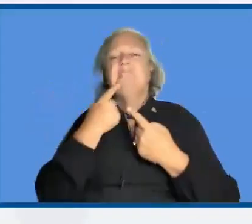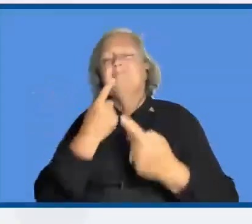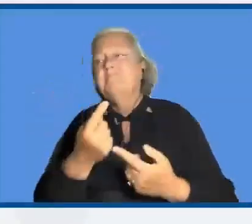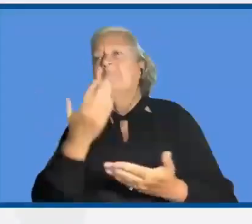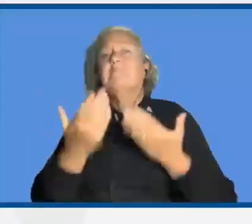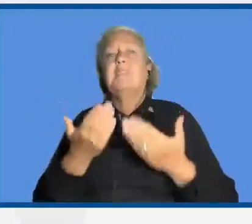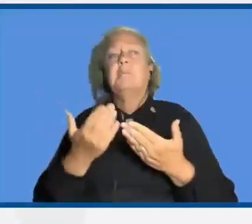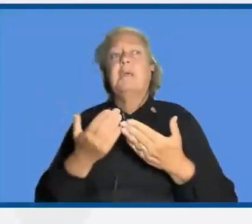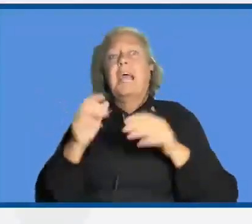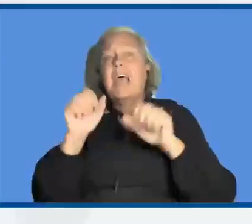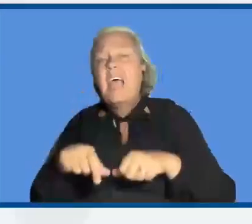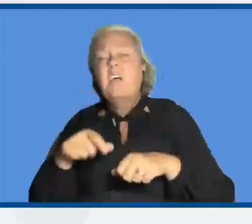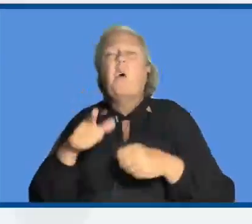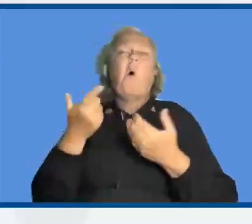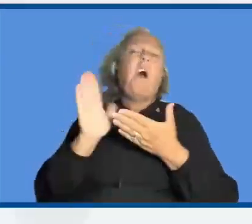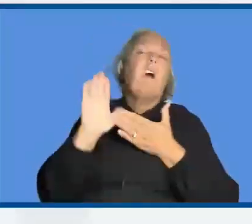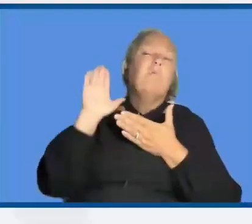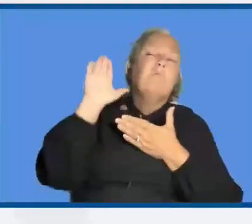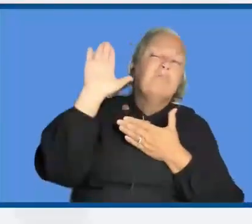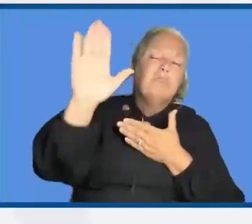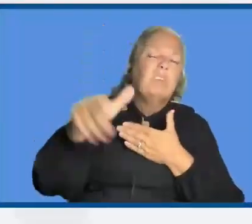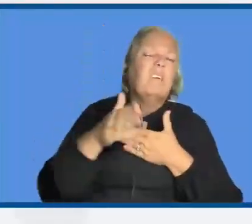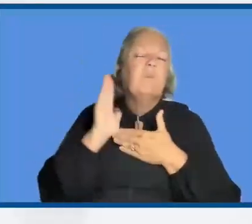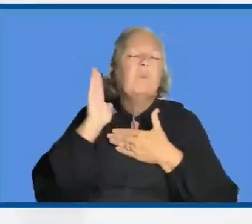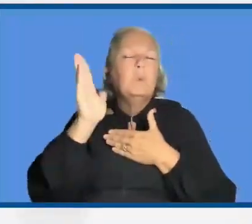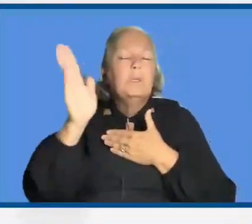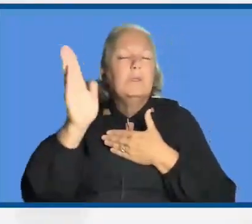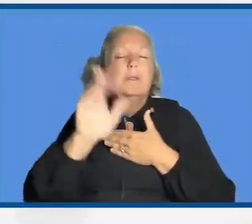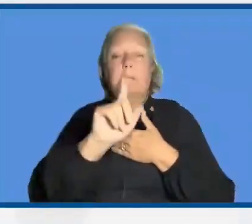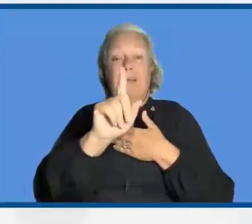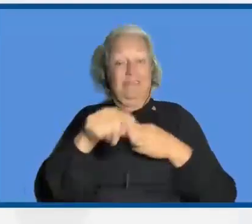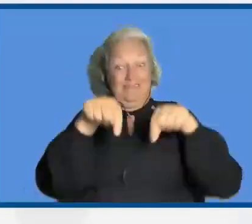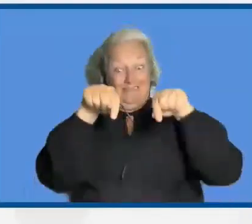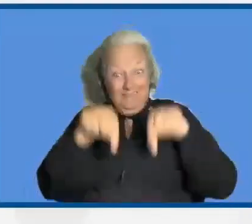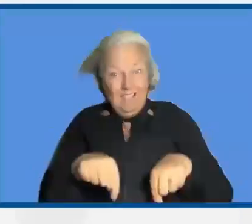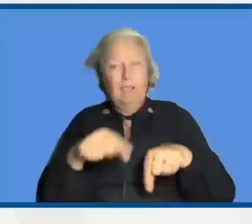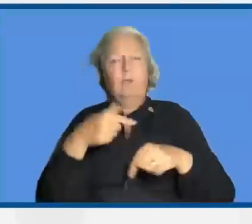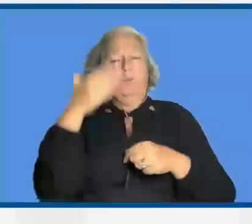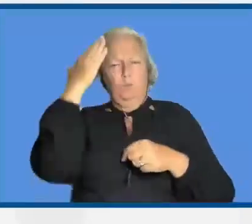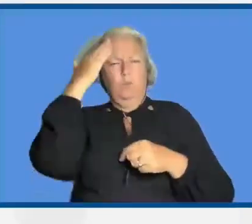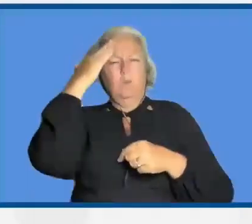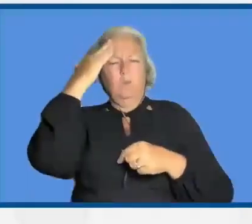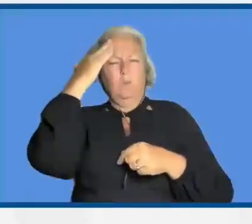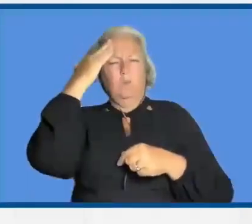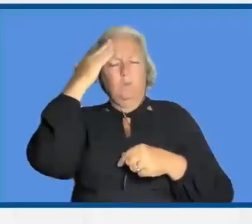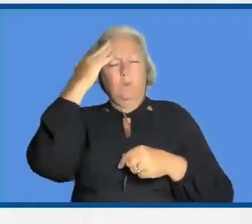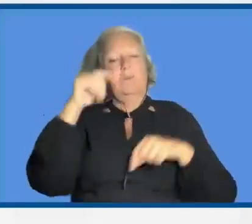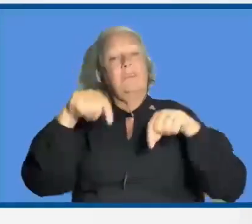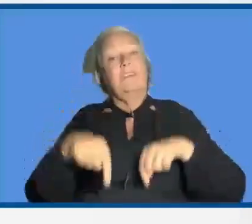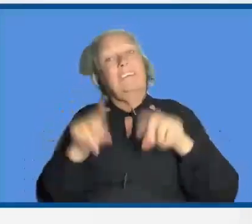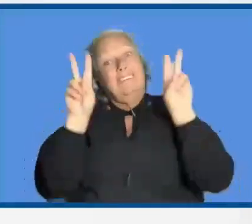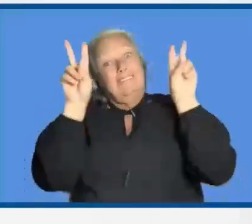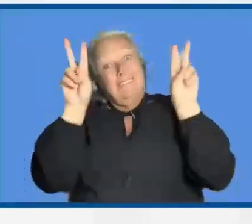faraway events, without a doubt, today we are aware that this topic should be a